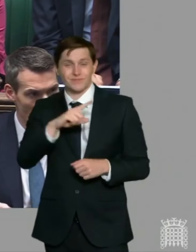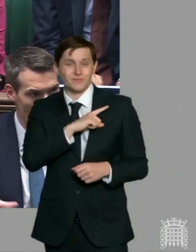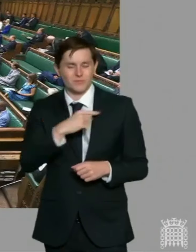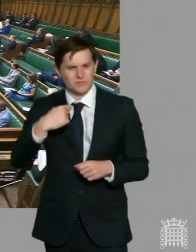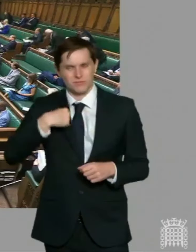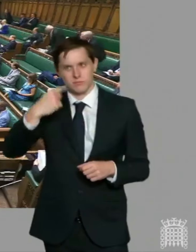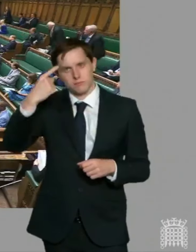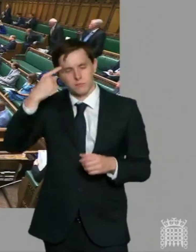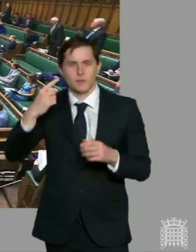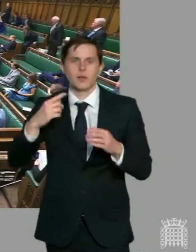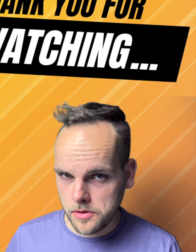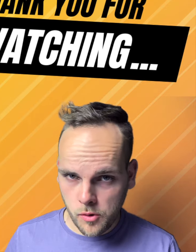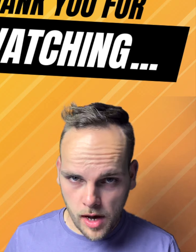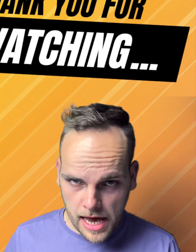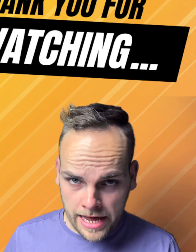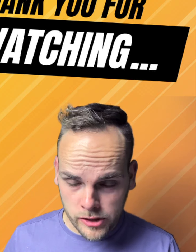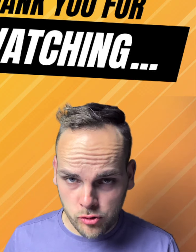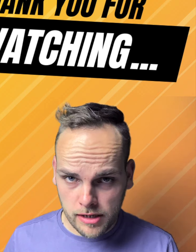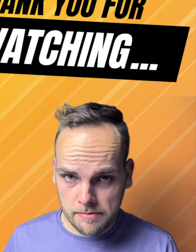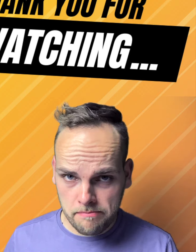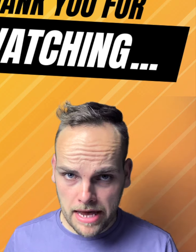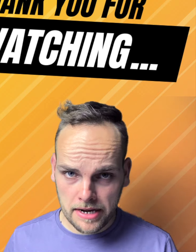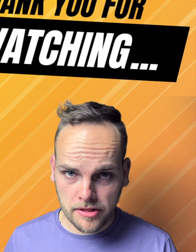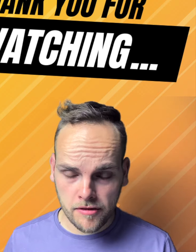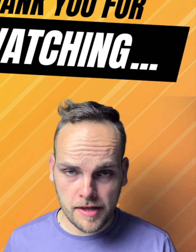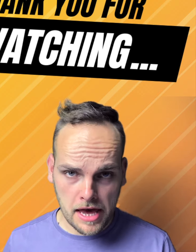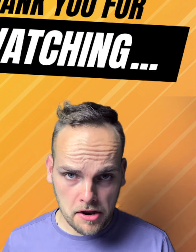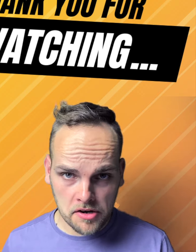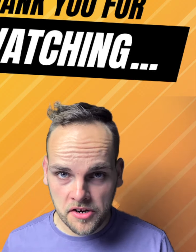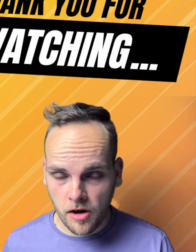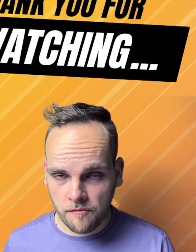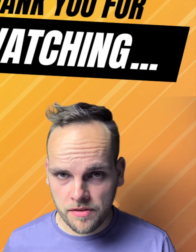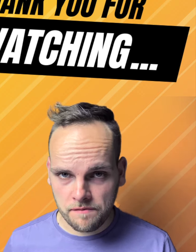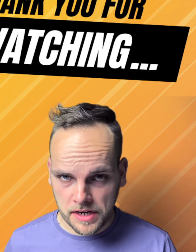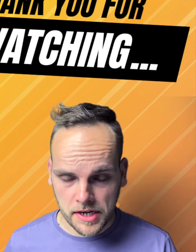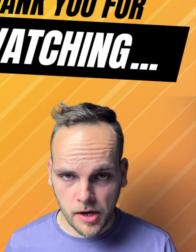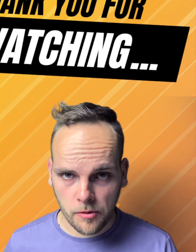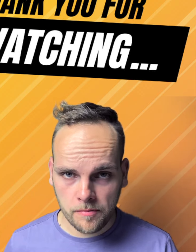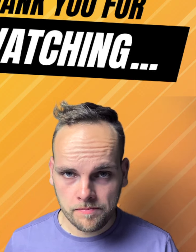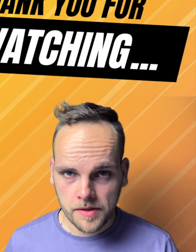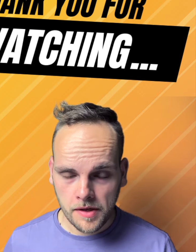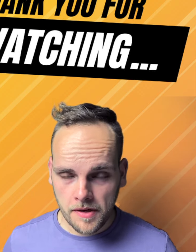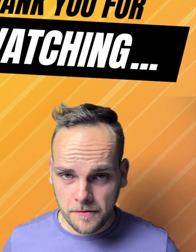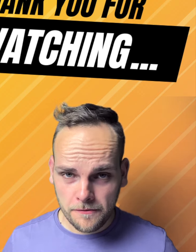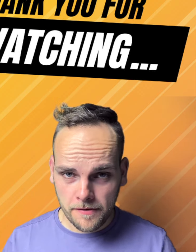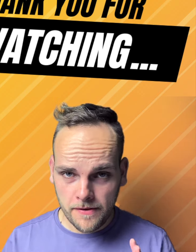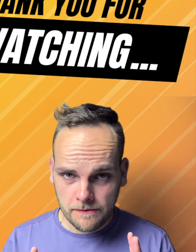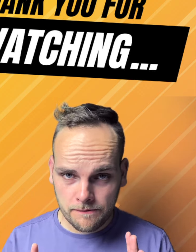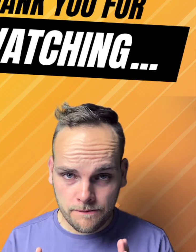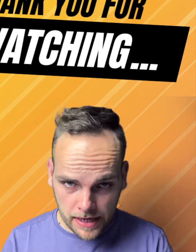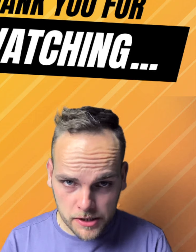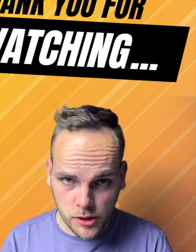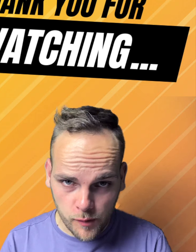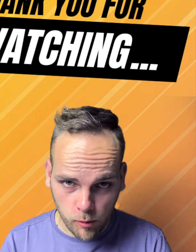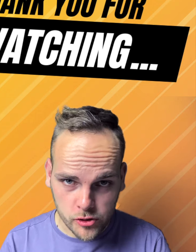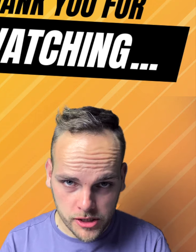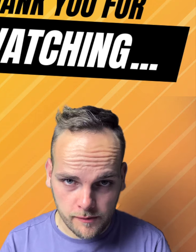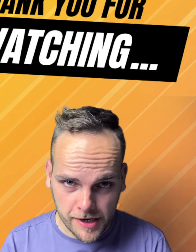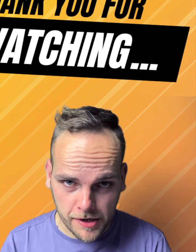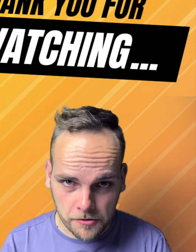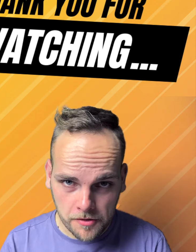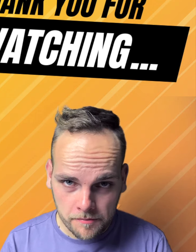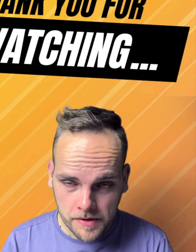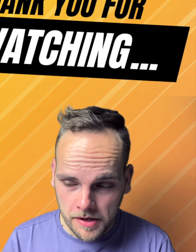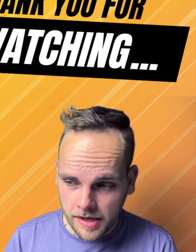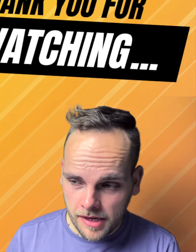do. You actually made it to the end of the video. Thank you for watching the